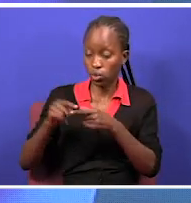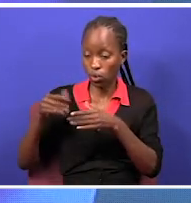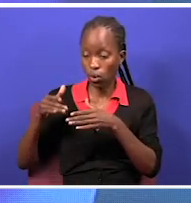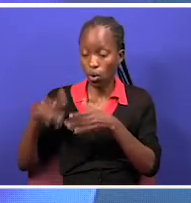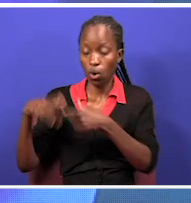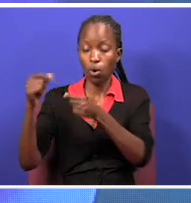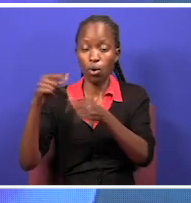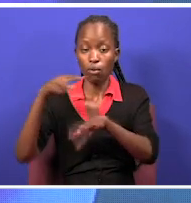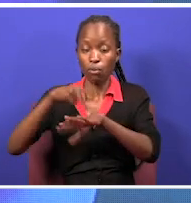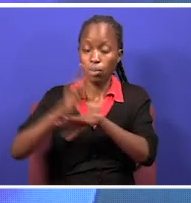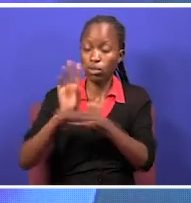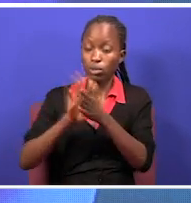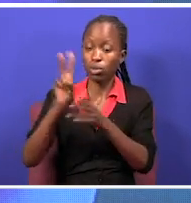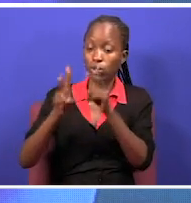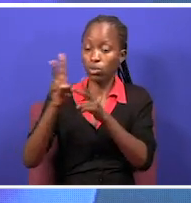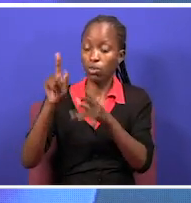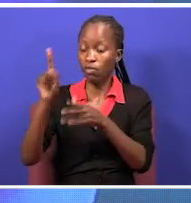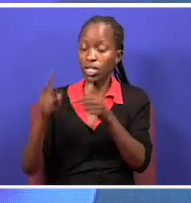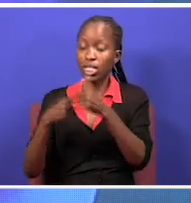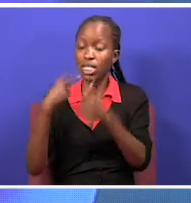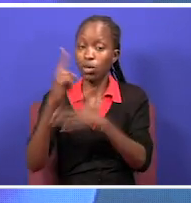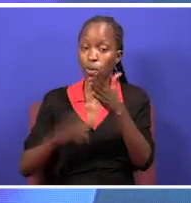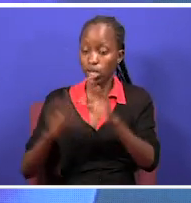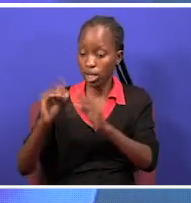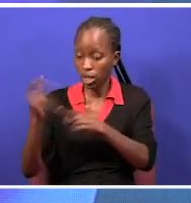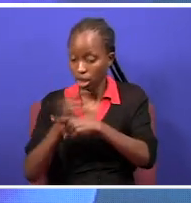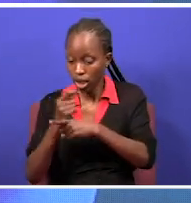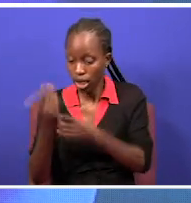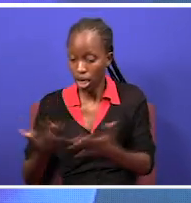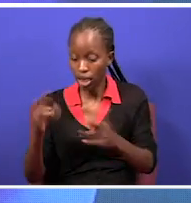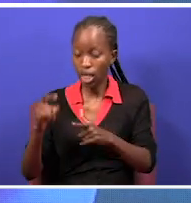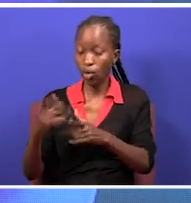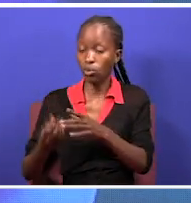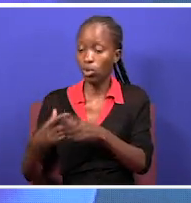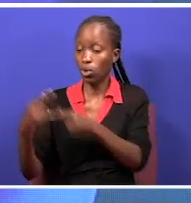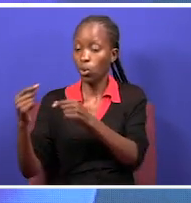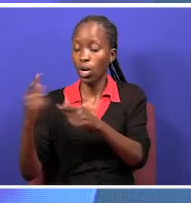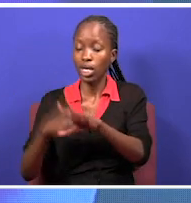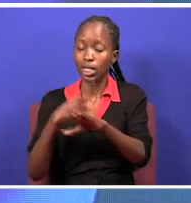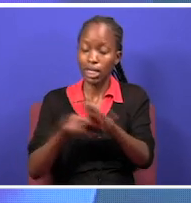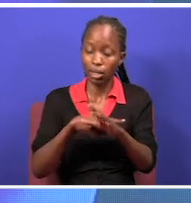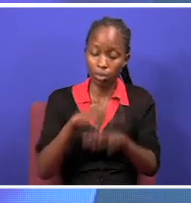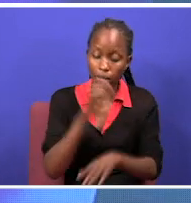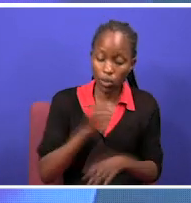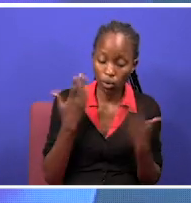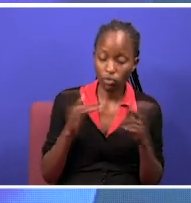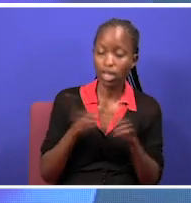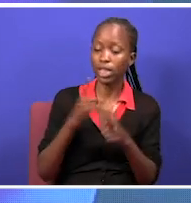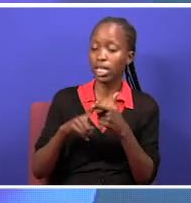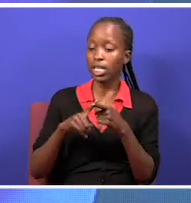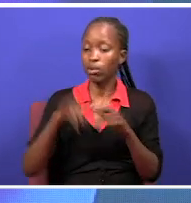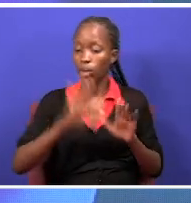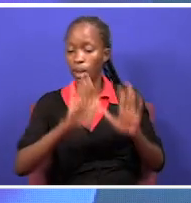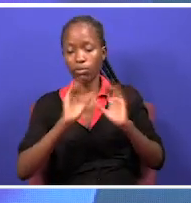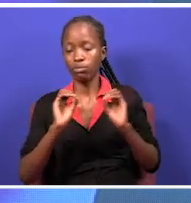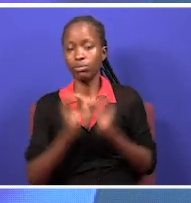22, verse 6 says, train up a child in the way he should go, and when he is old, he will not turn away from